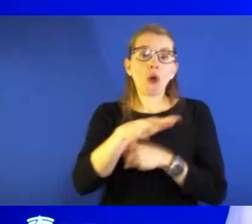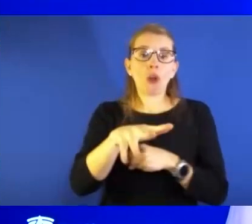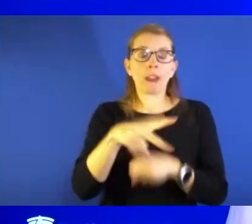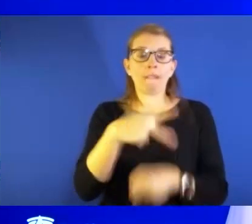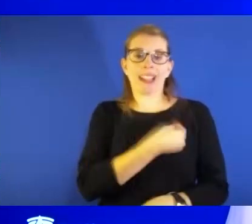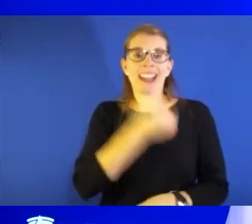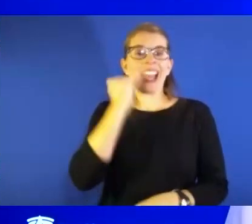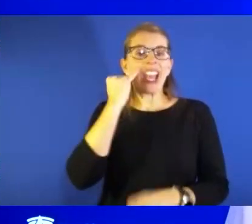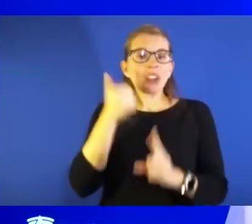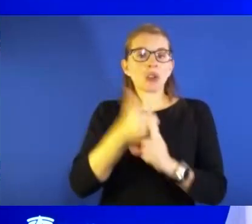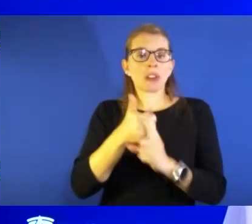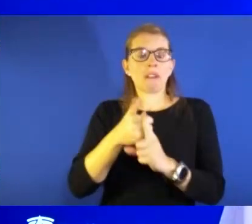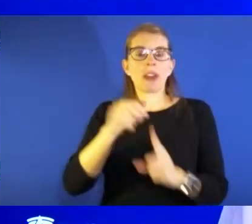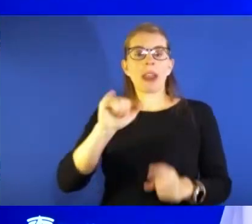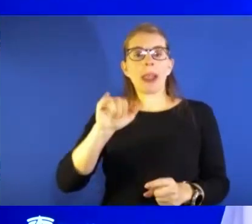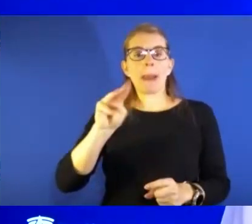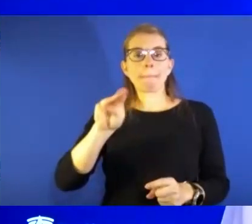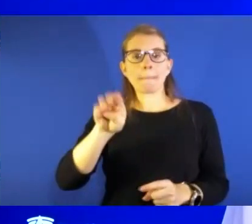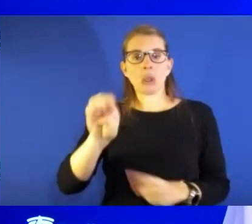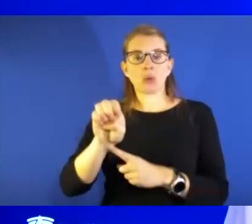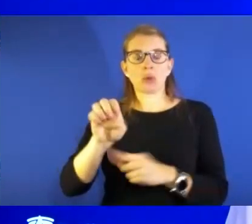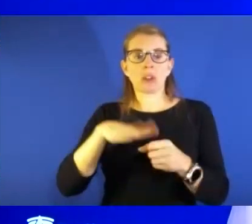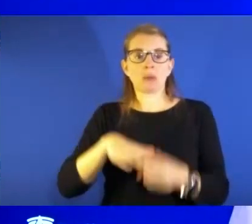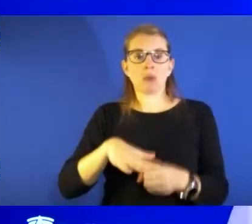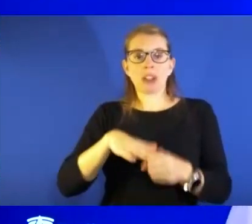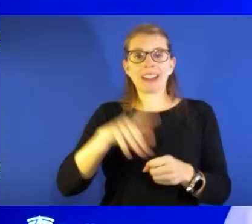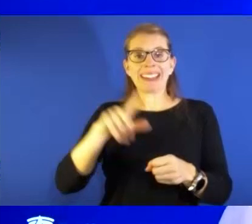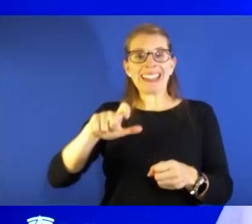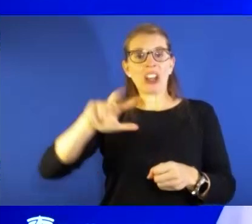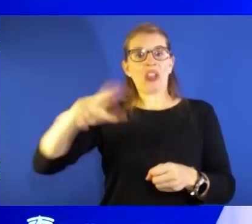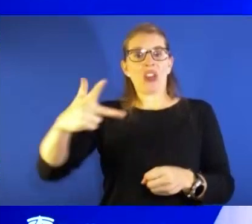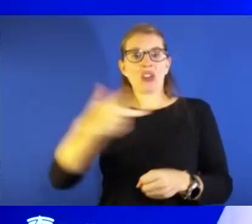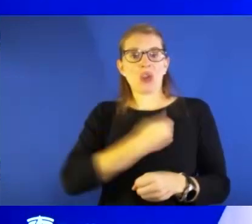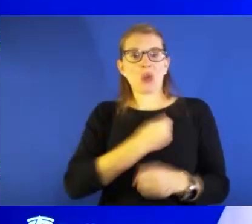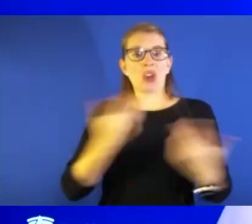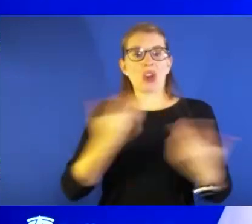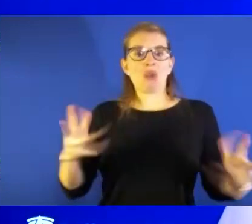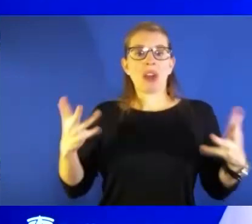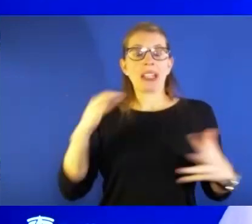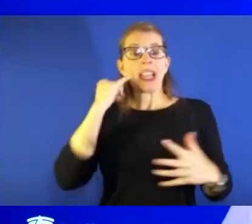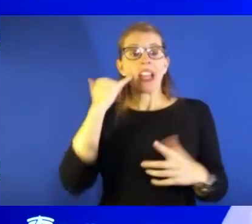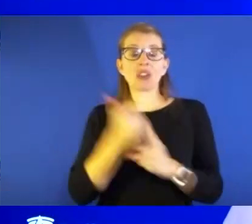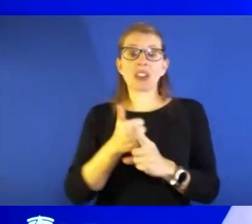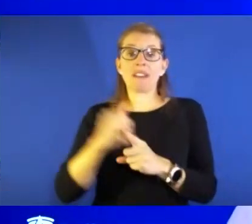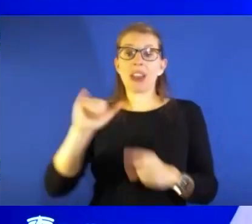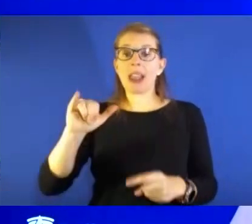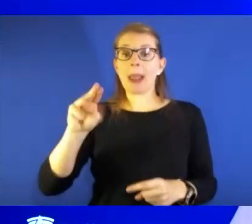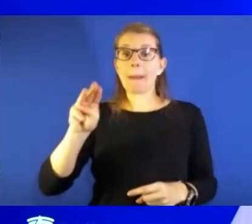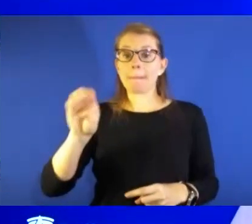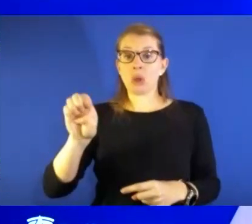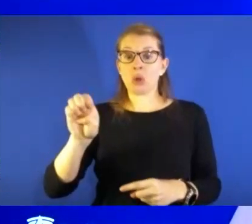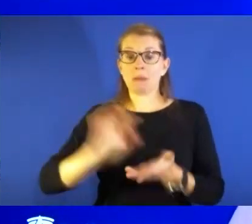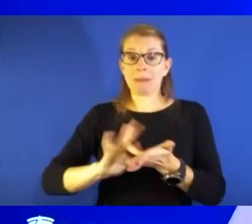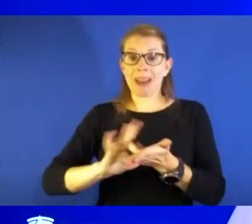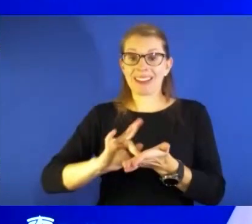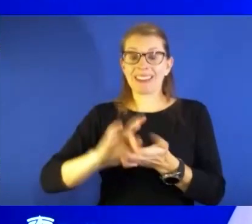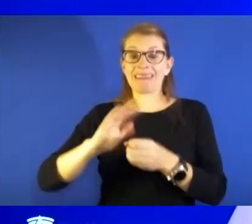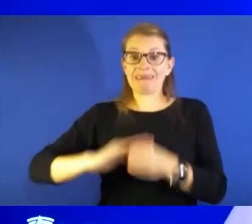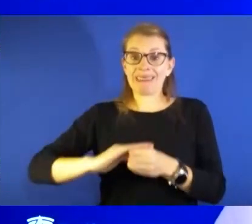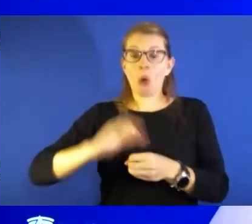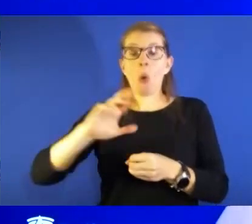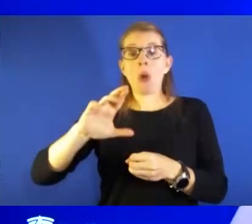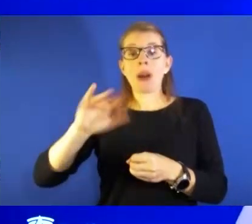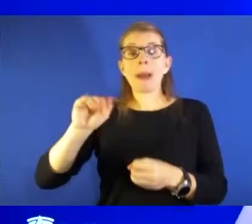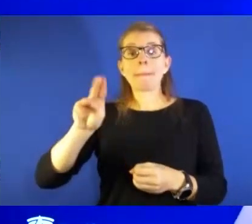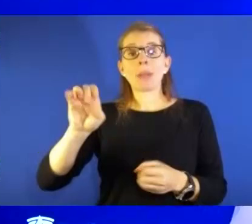immune suppressed. So you really should have your third dose already. But again, if you are on immunosuppression or you think you have an immune compromising